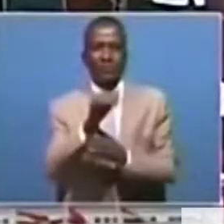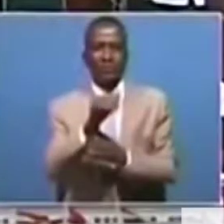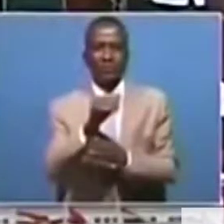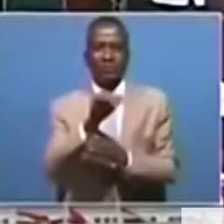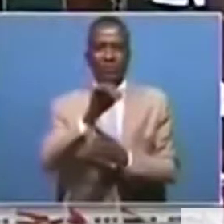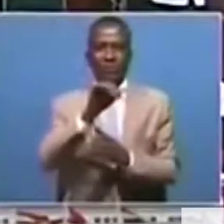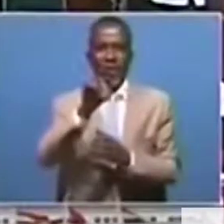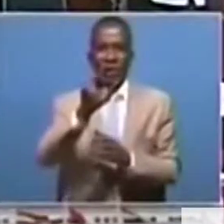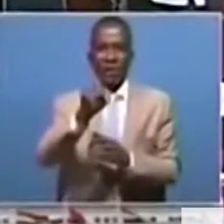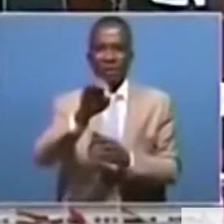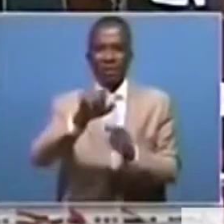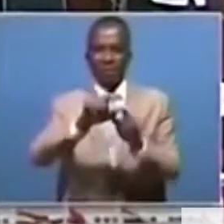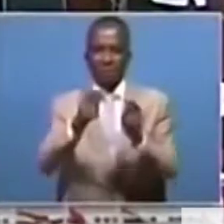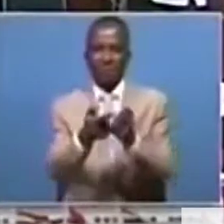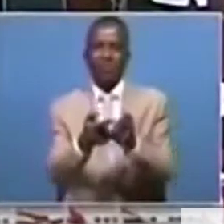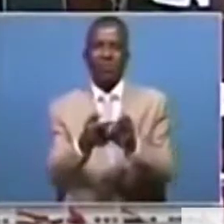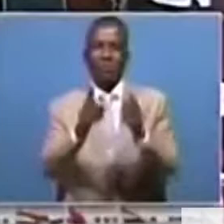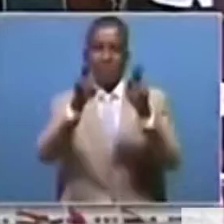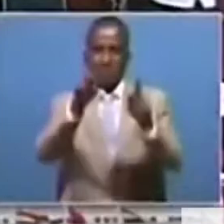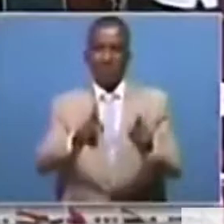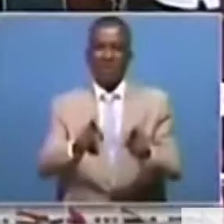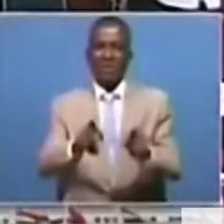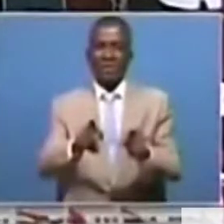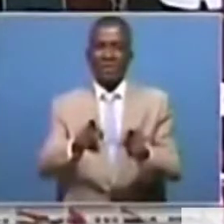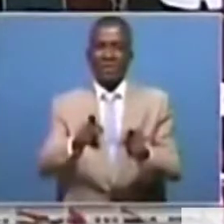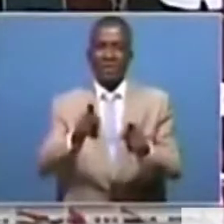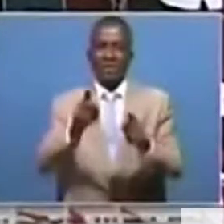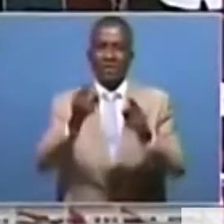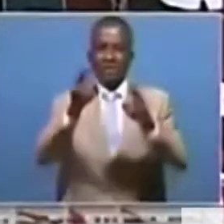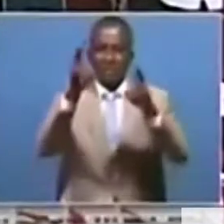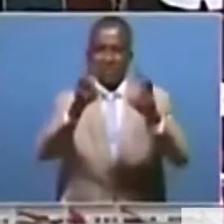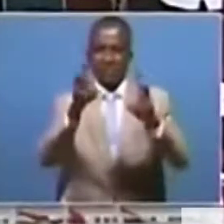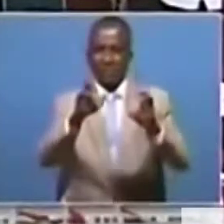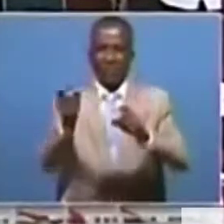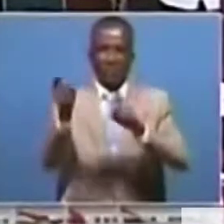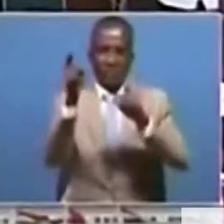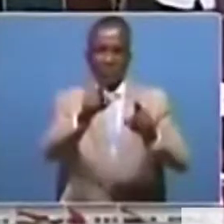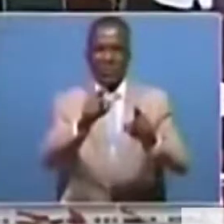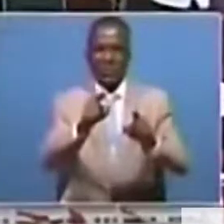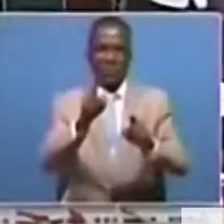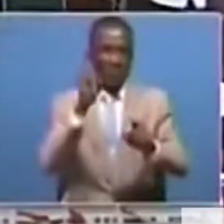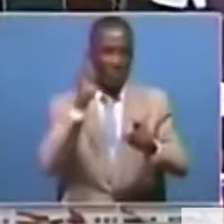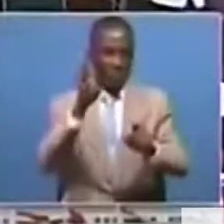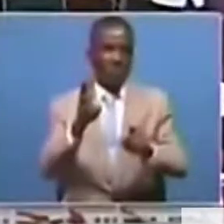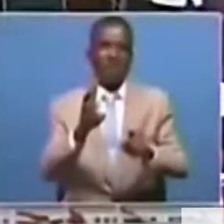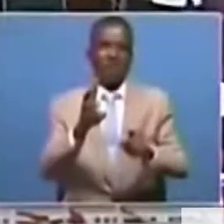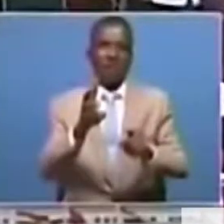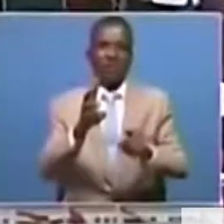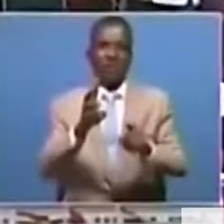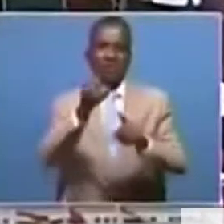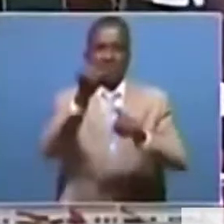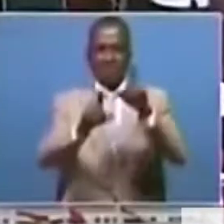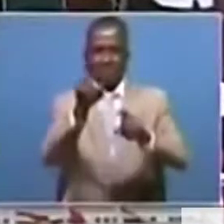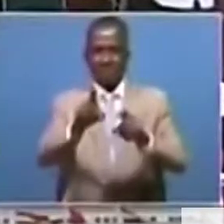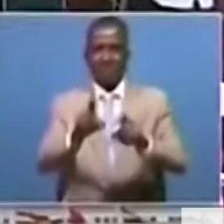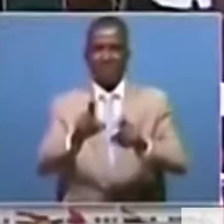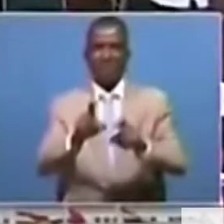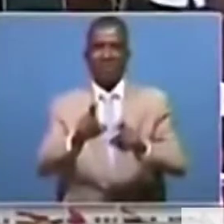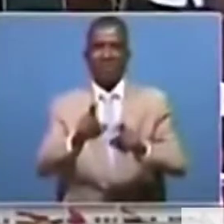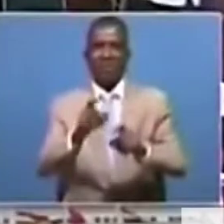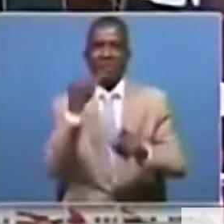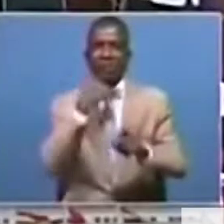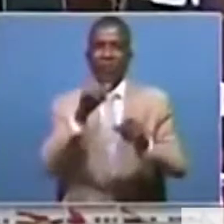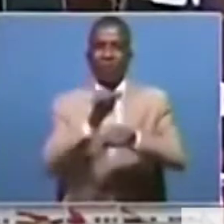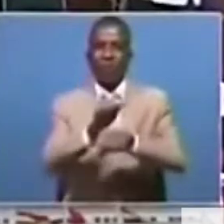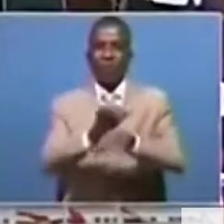the personal testimony of the chairperson of the institution sued before he could prove or establish the alleged